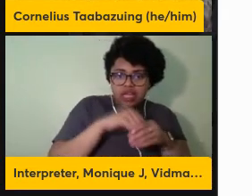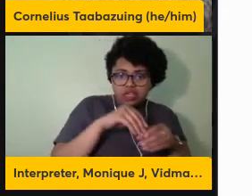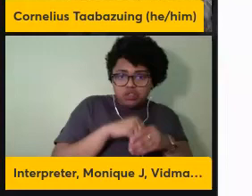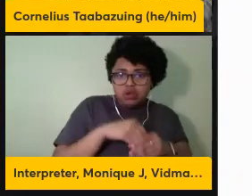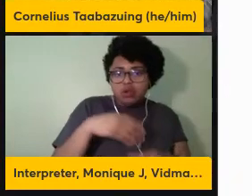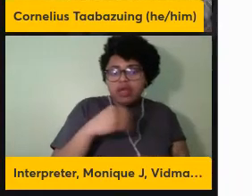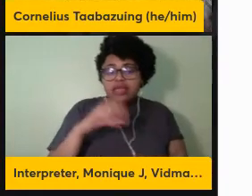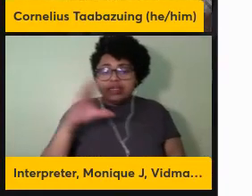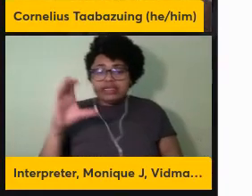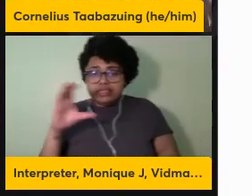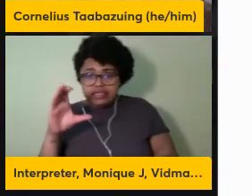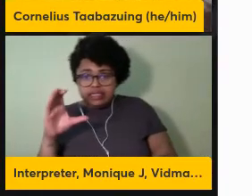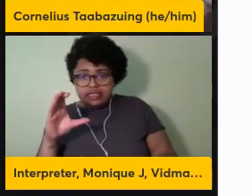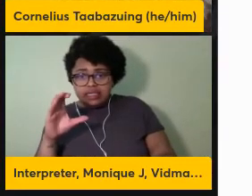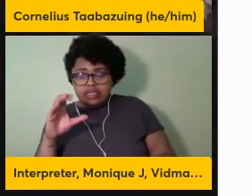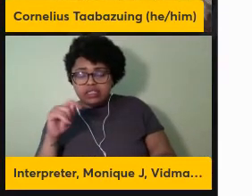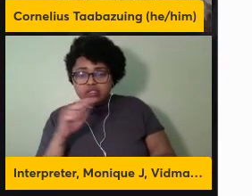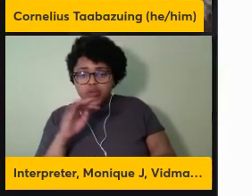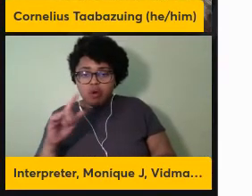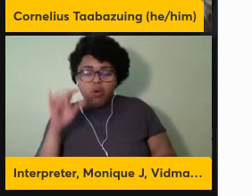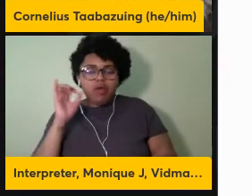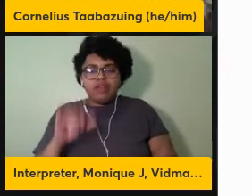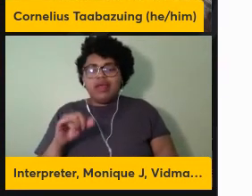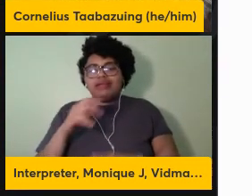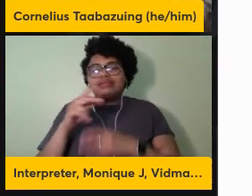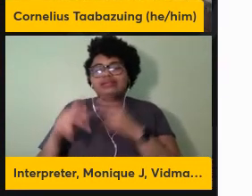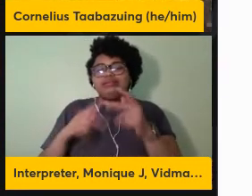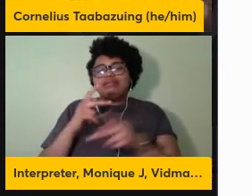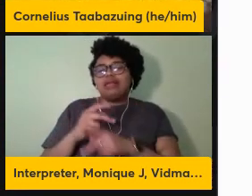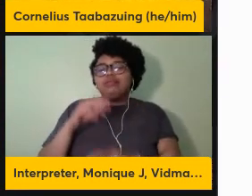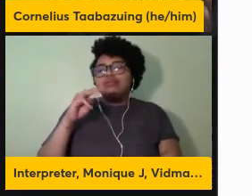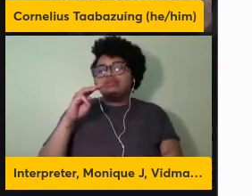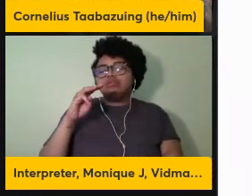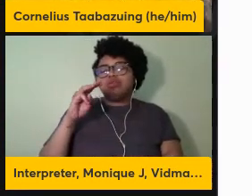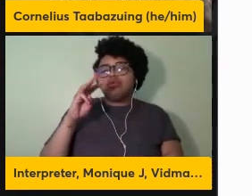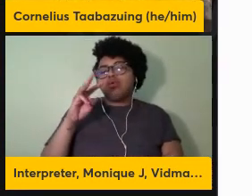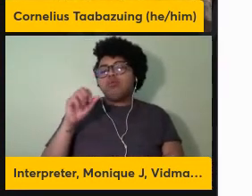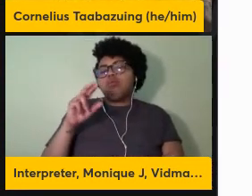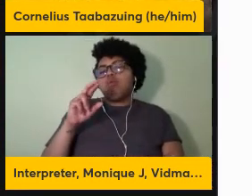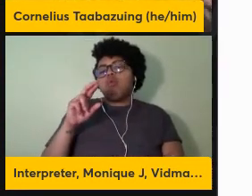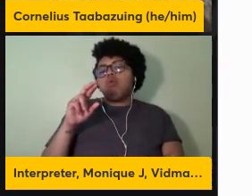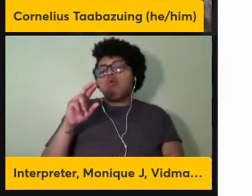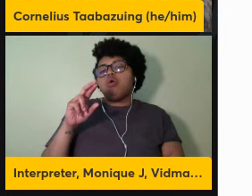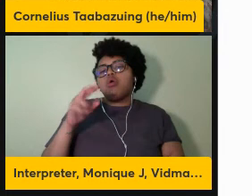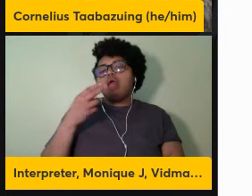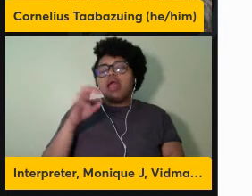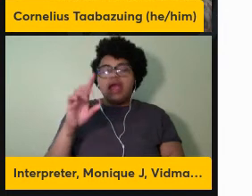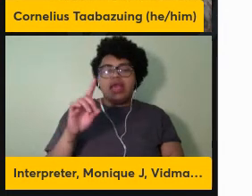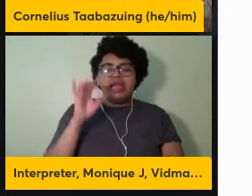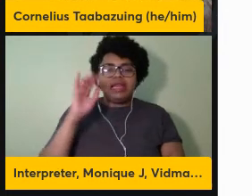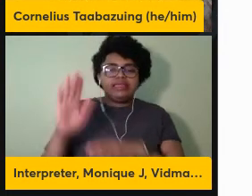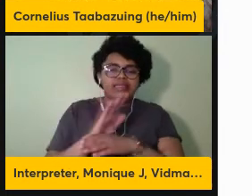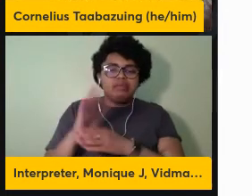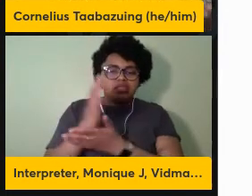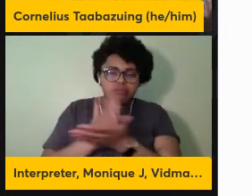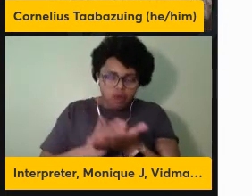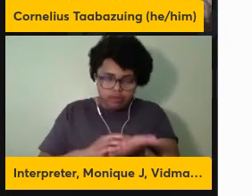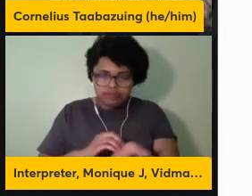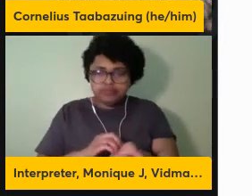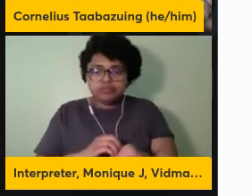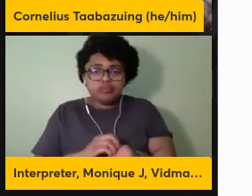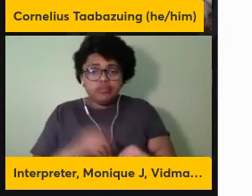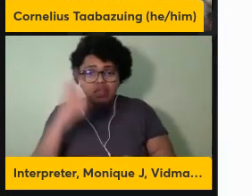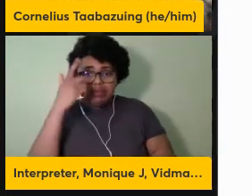C-terminal half is sort of like the warhead portion of this, if you would liken it to a missile or something. So it's the business end. And so because